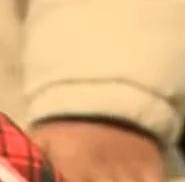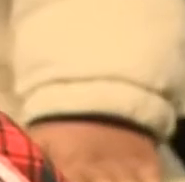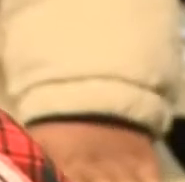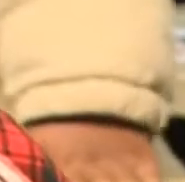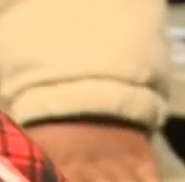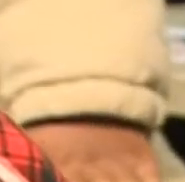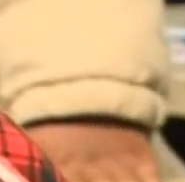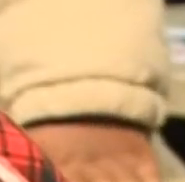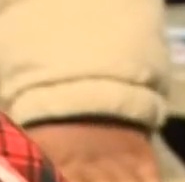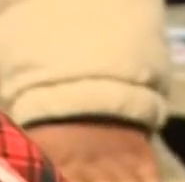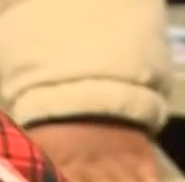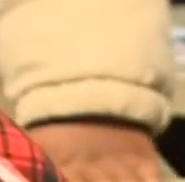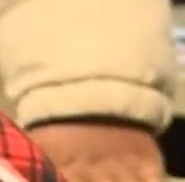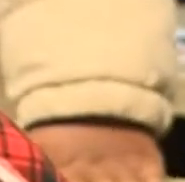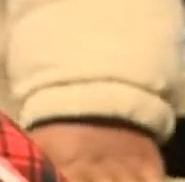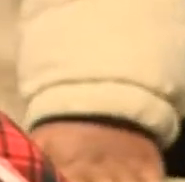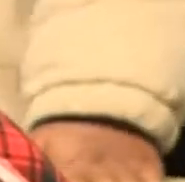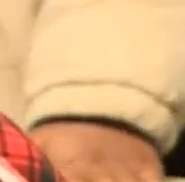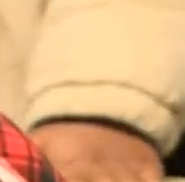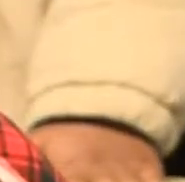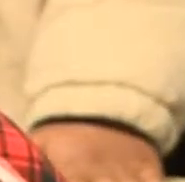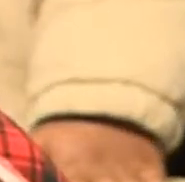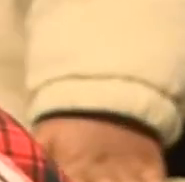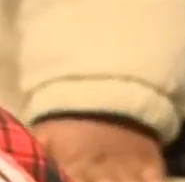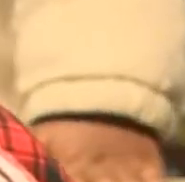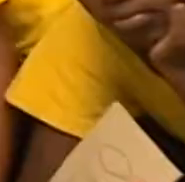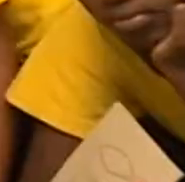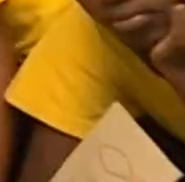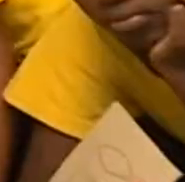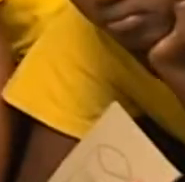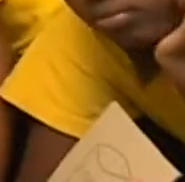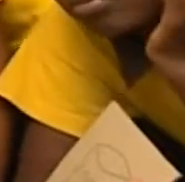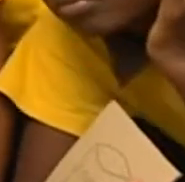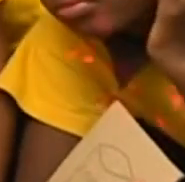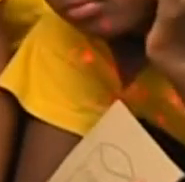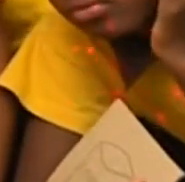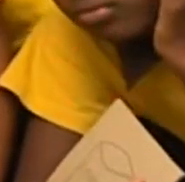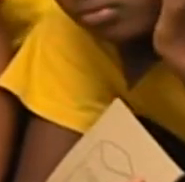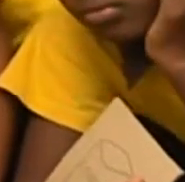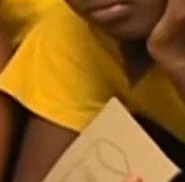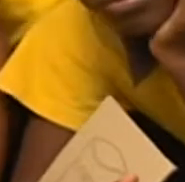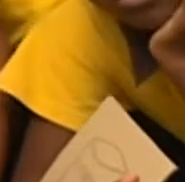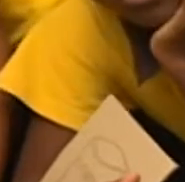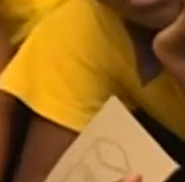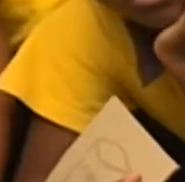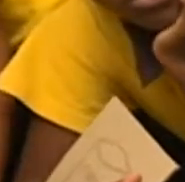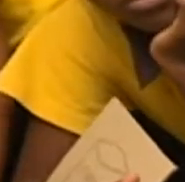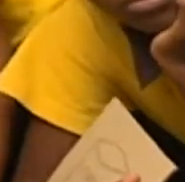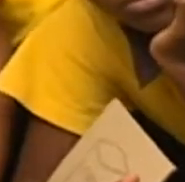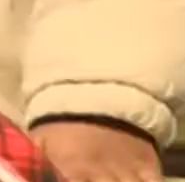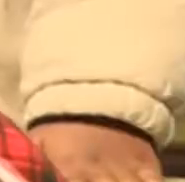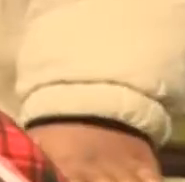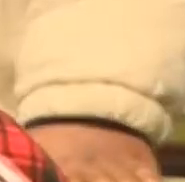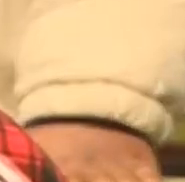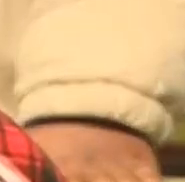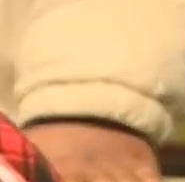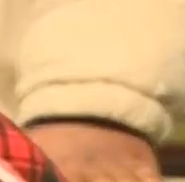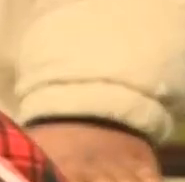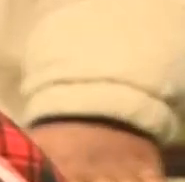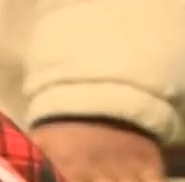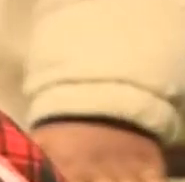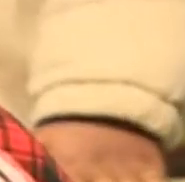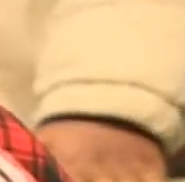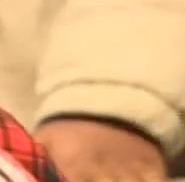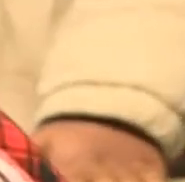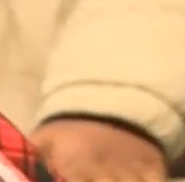by my husband and a friend. By then we were not married. I could read. I could